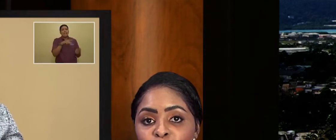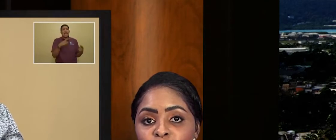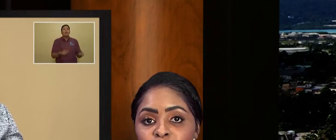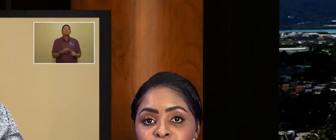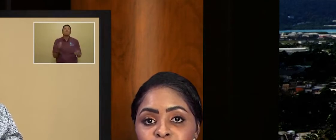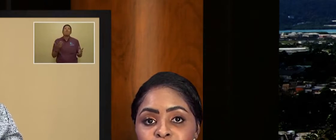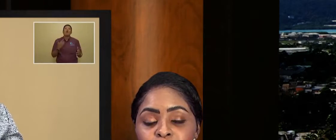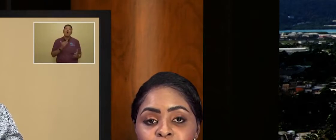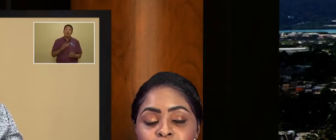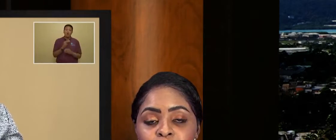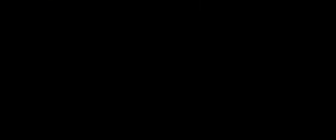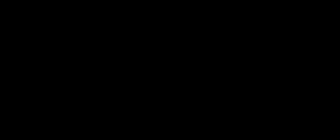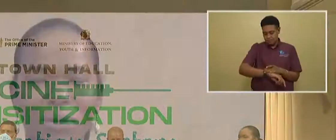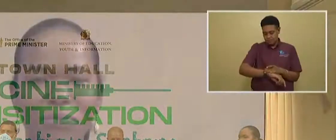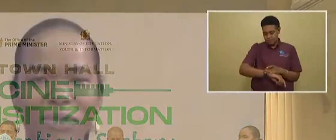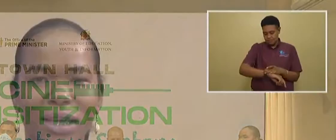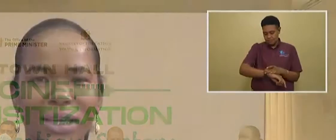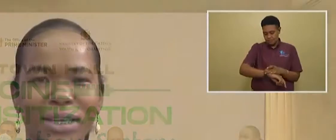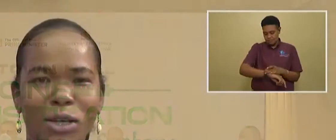summer program.